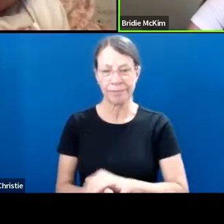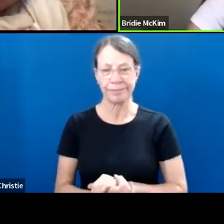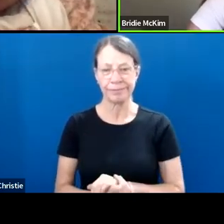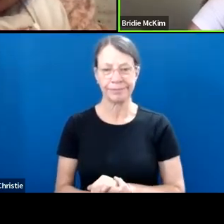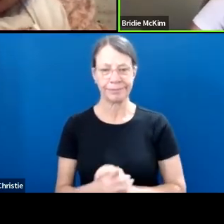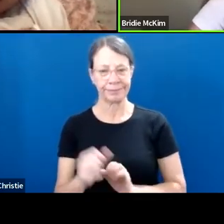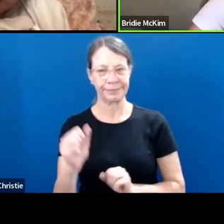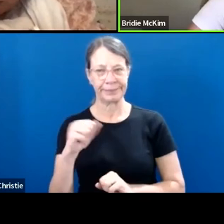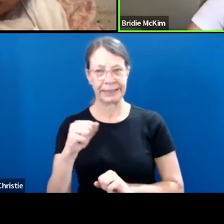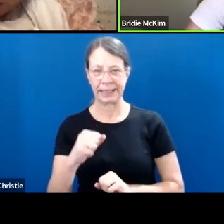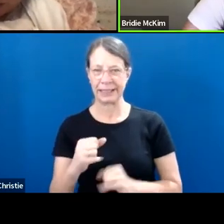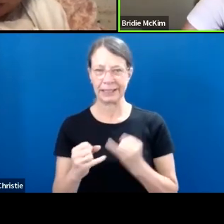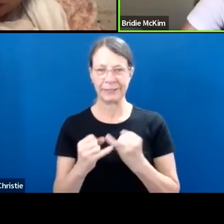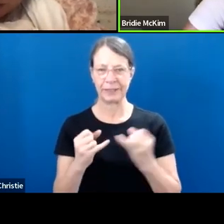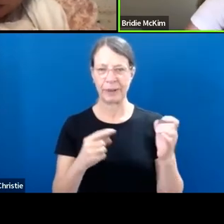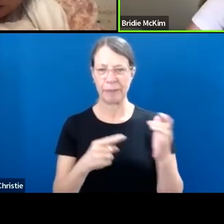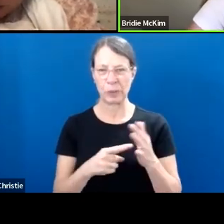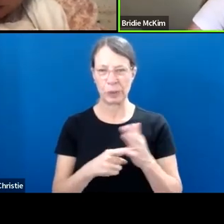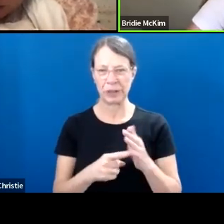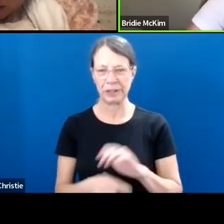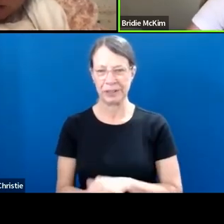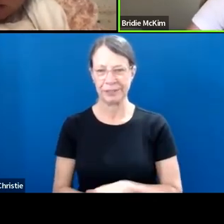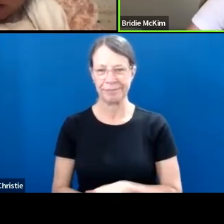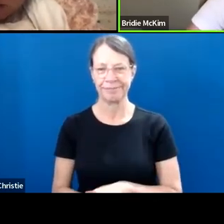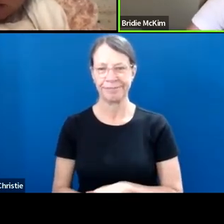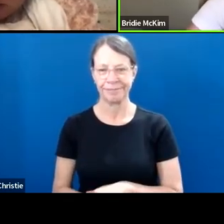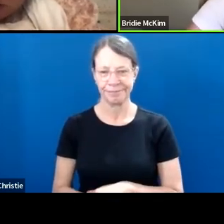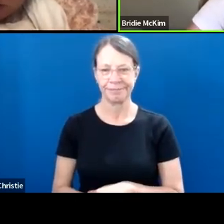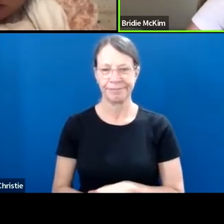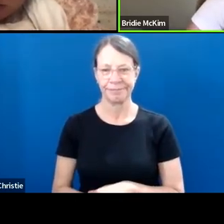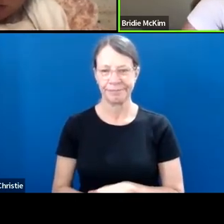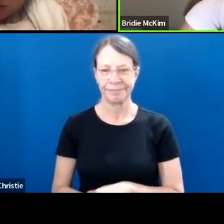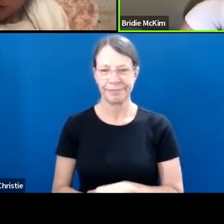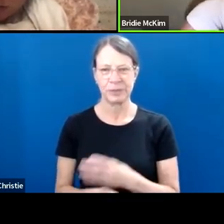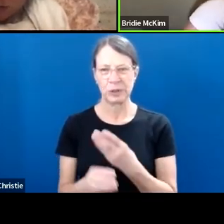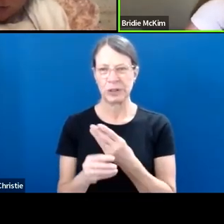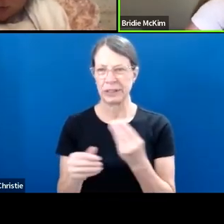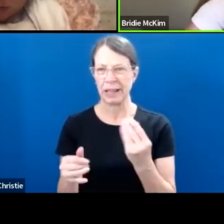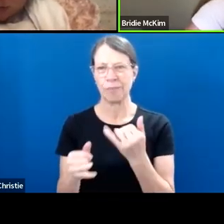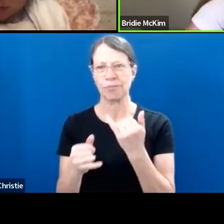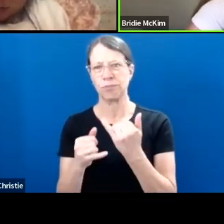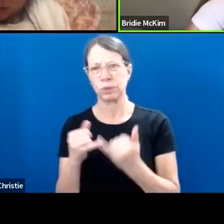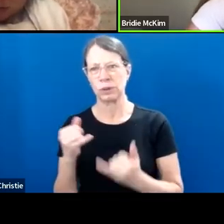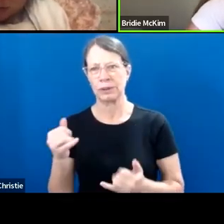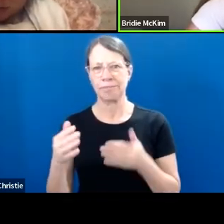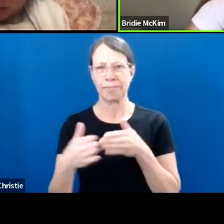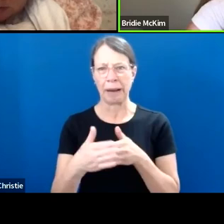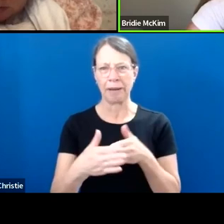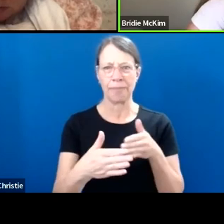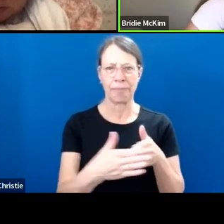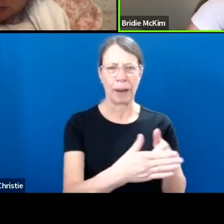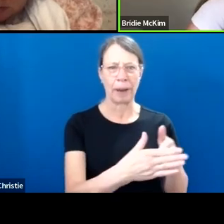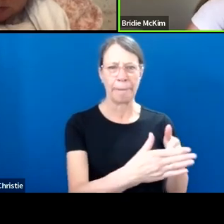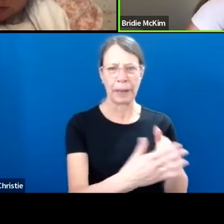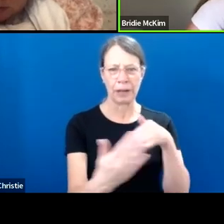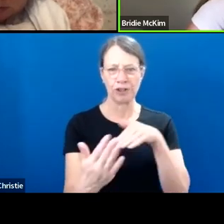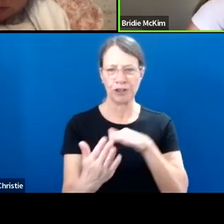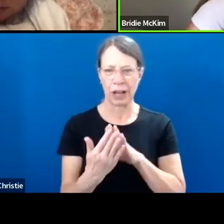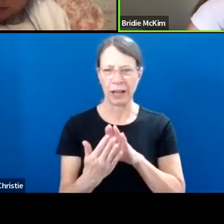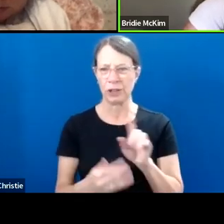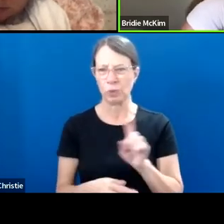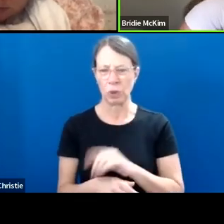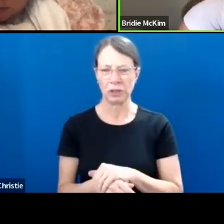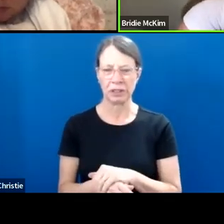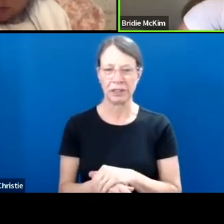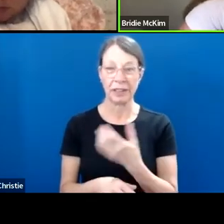Yeah, it's so important, because as you said, like, some of the biggest challenges and barriers are actually being given a platform and